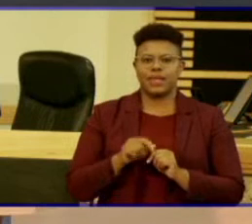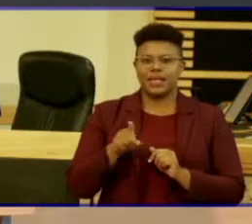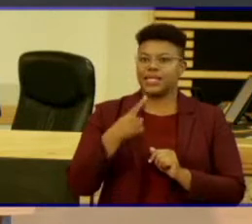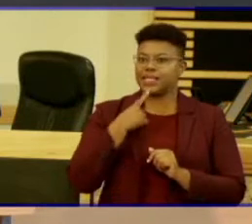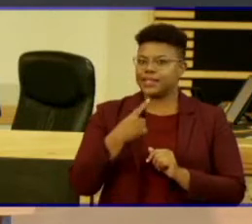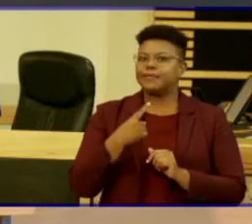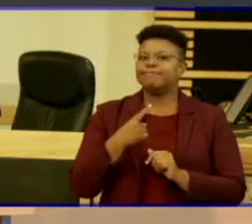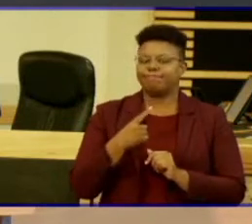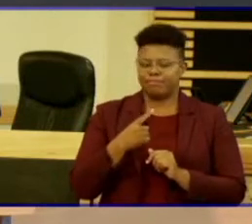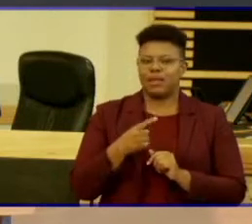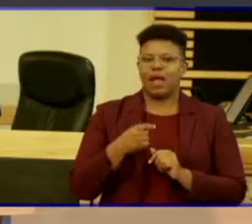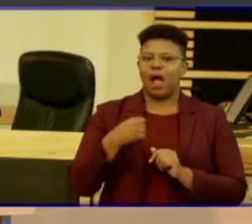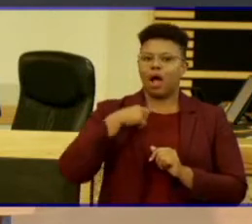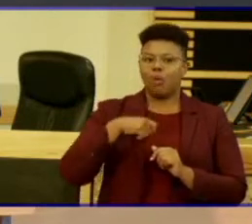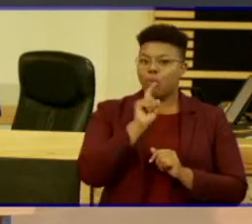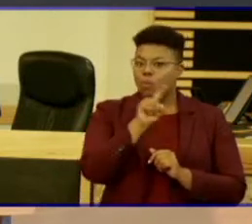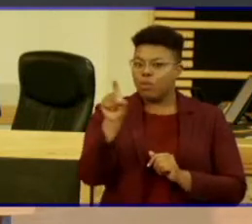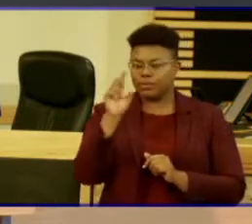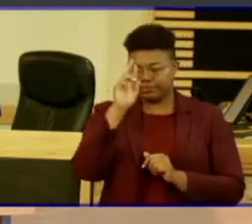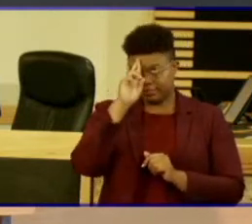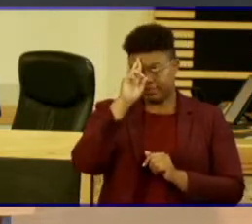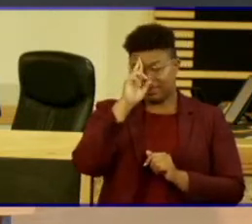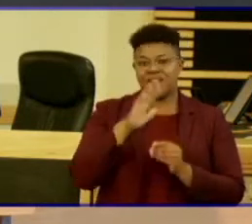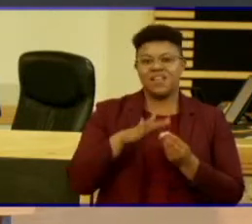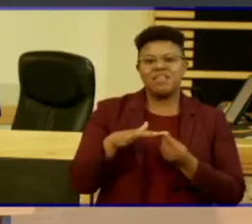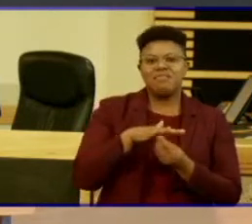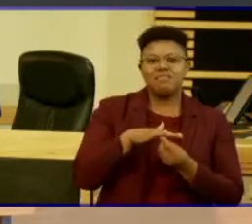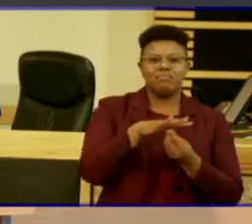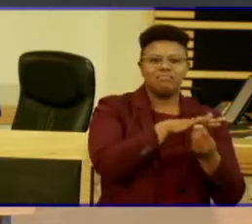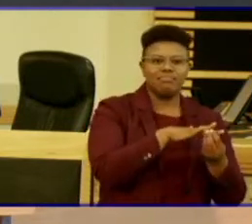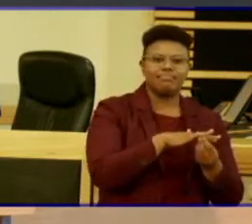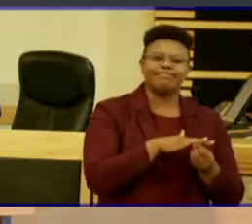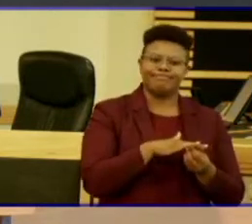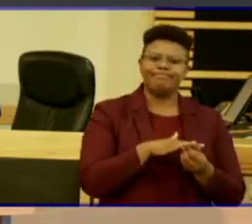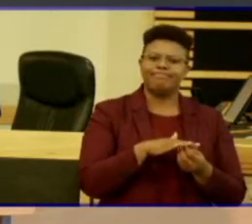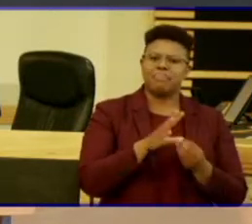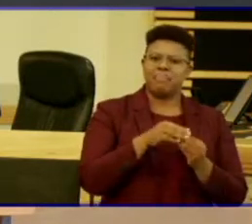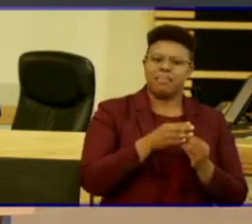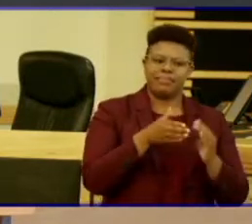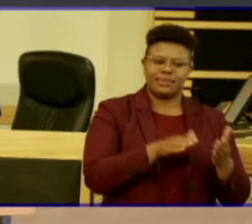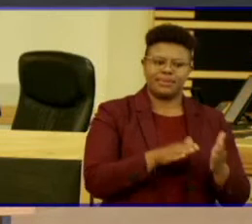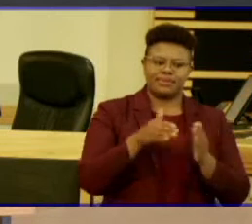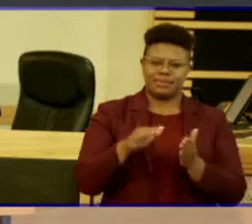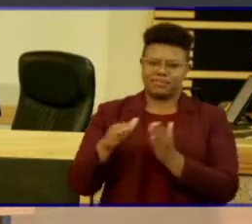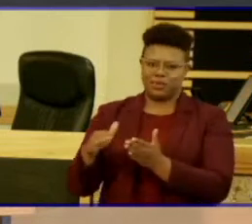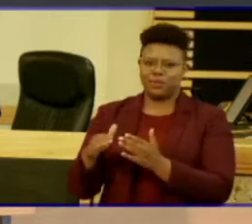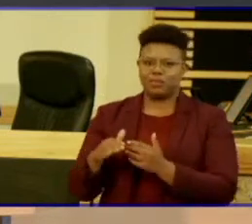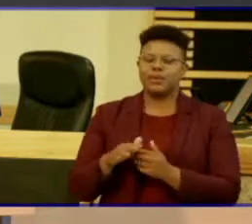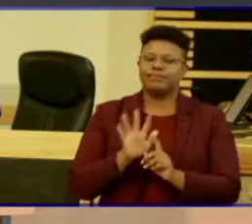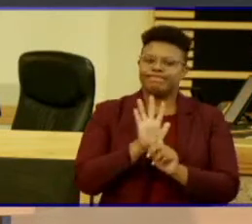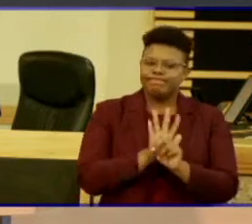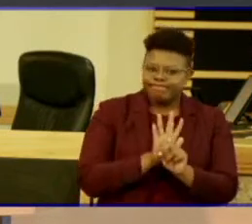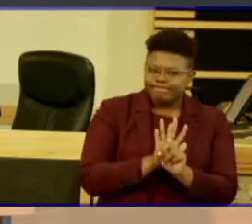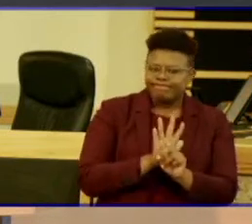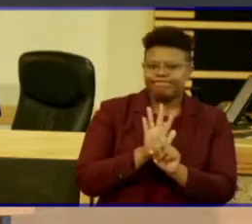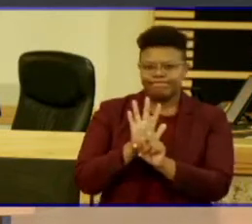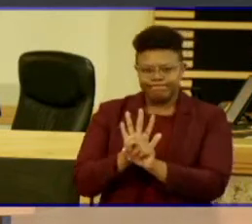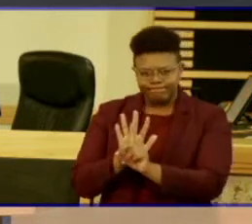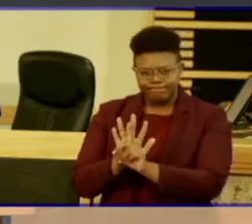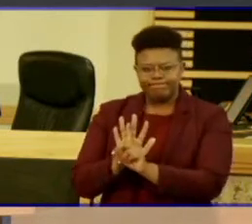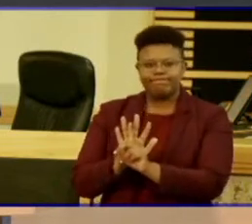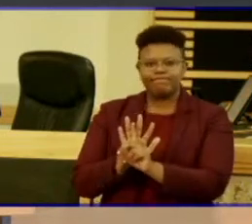amakhaya aphulukene nezihlobo nezalamane zawo. Ndisitsho ndisithi, thuthuzelekani